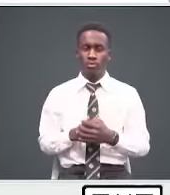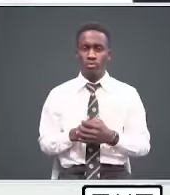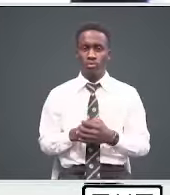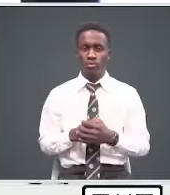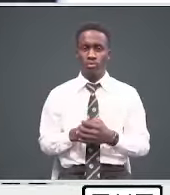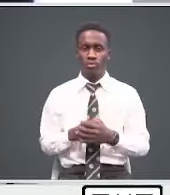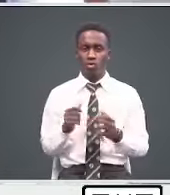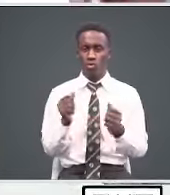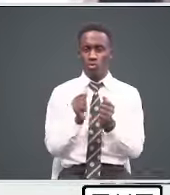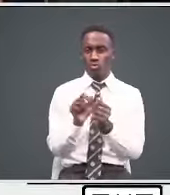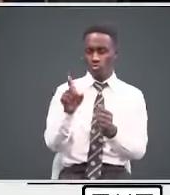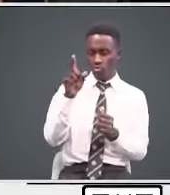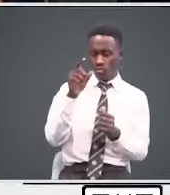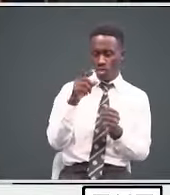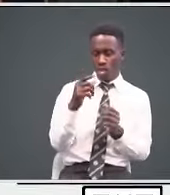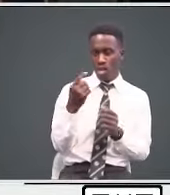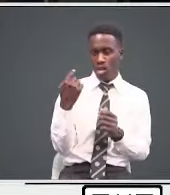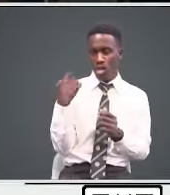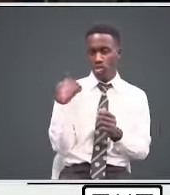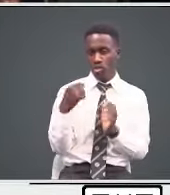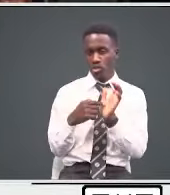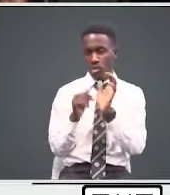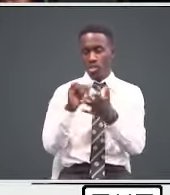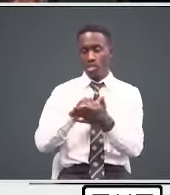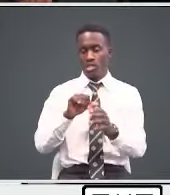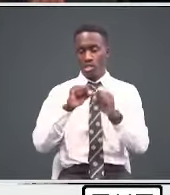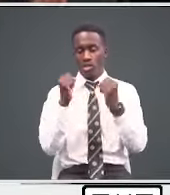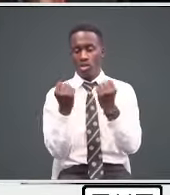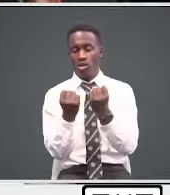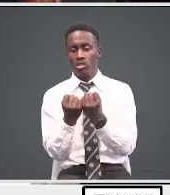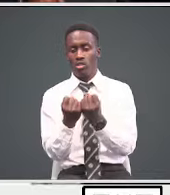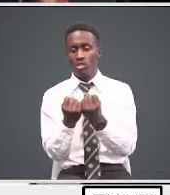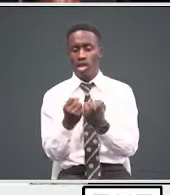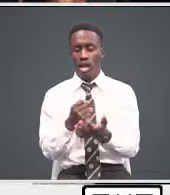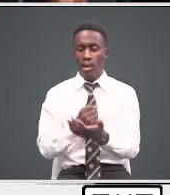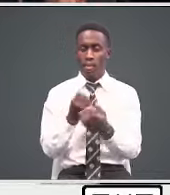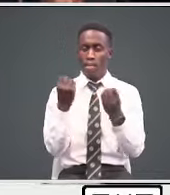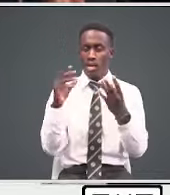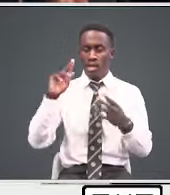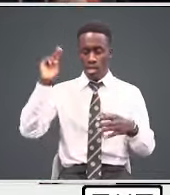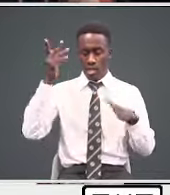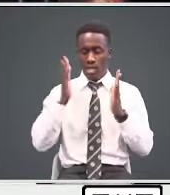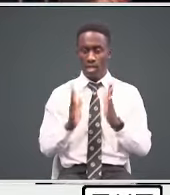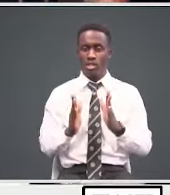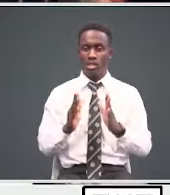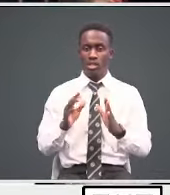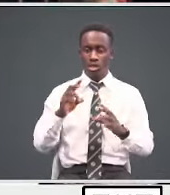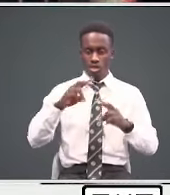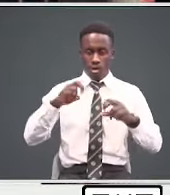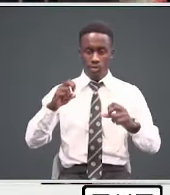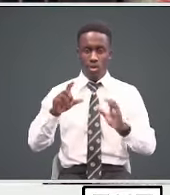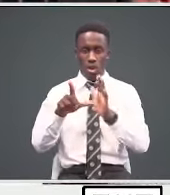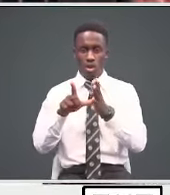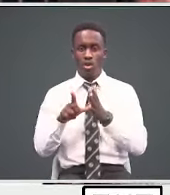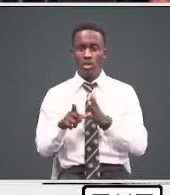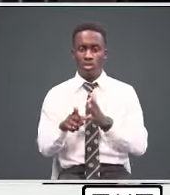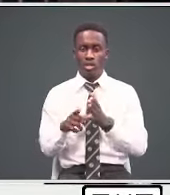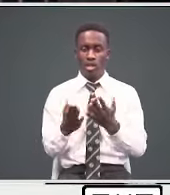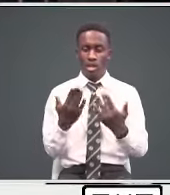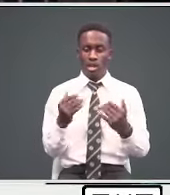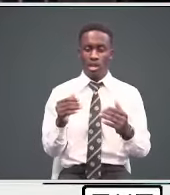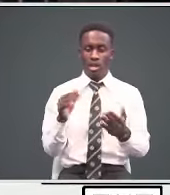With figures indicating SACOs play a vital role to a majority of Kenyans seeking financial needs, its prominence is slowly